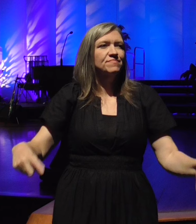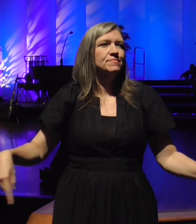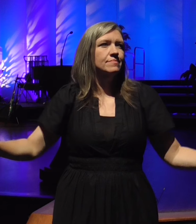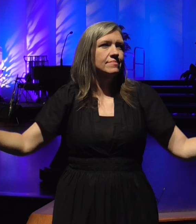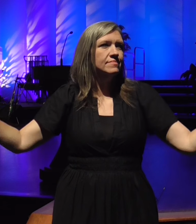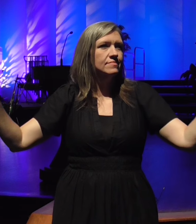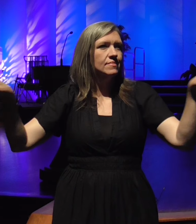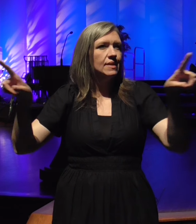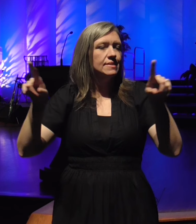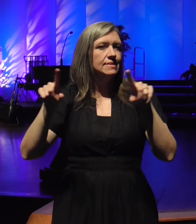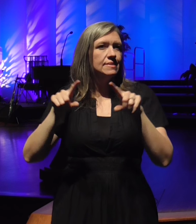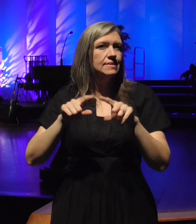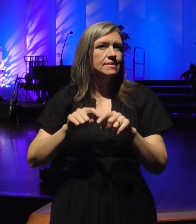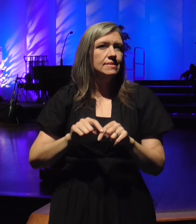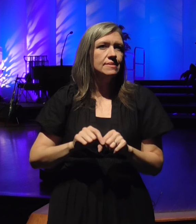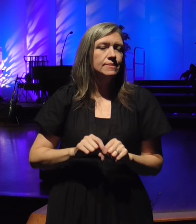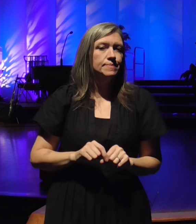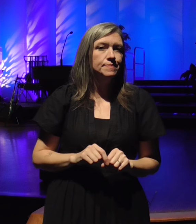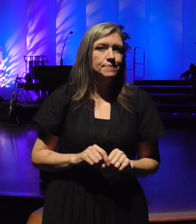wash